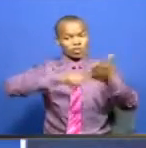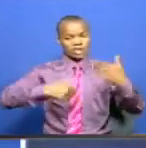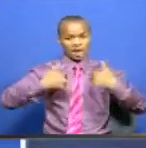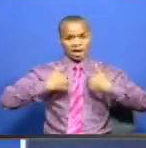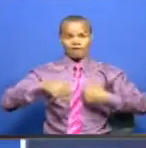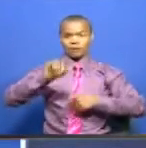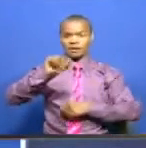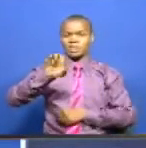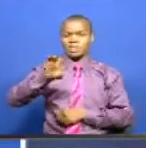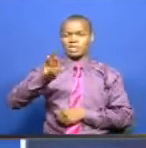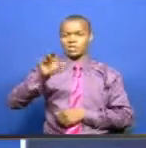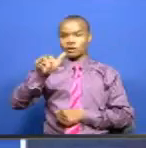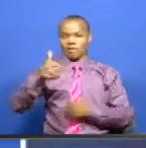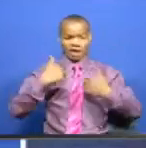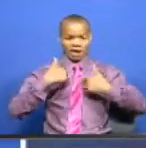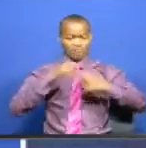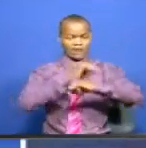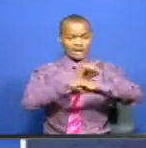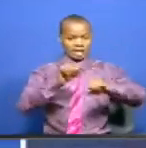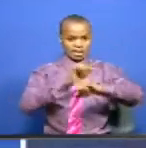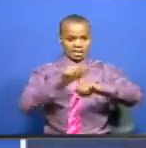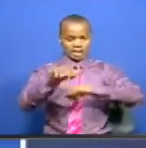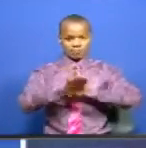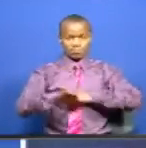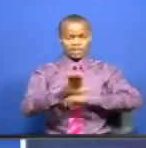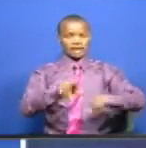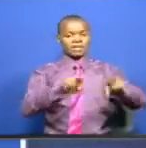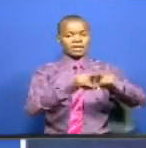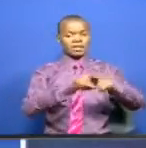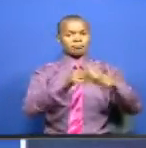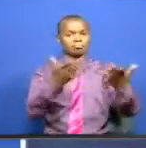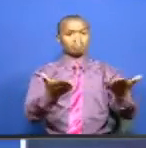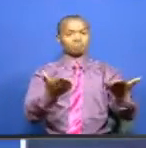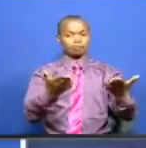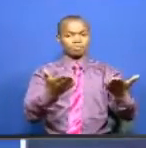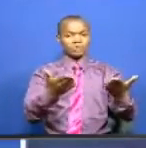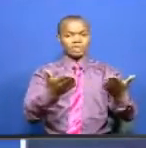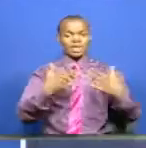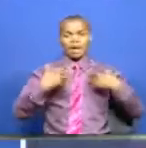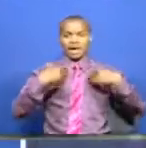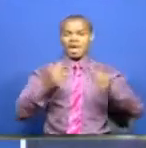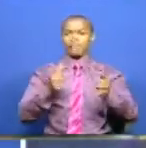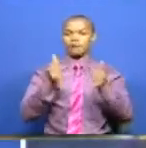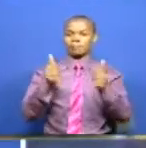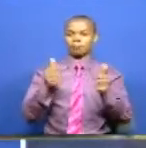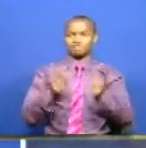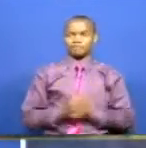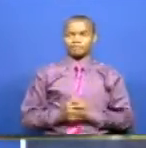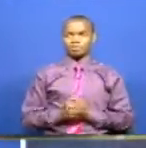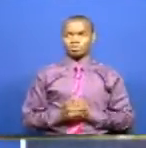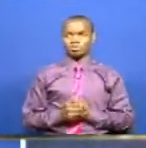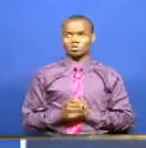so watakuwa na mazingira safi. Na ukiwa na mazingira safi pia afya inakuwa bora.